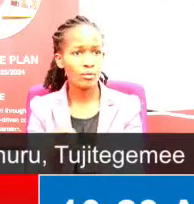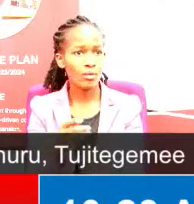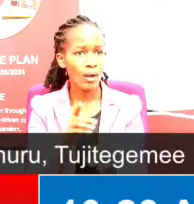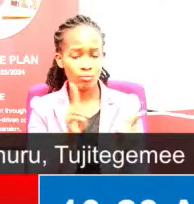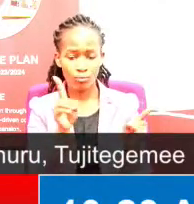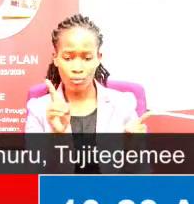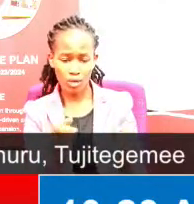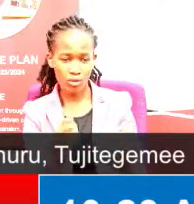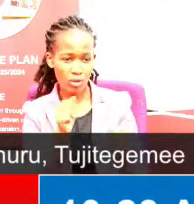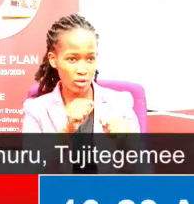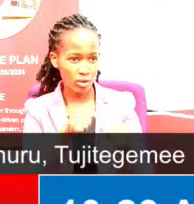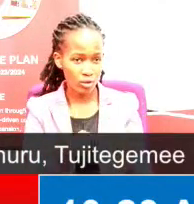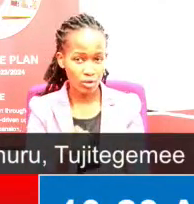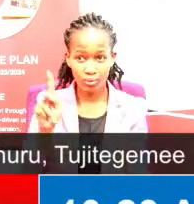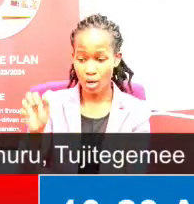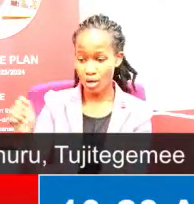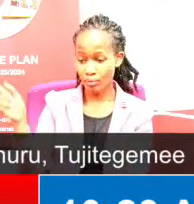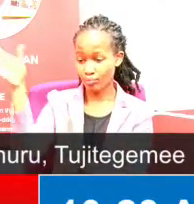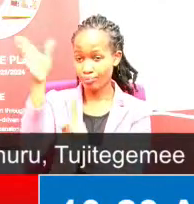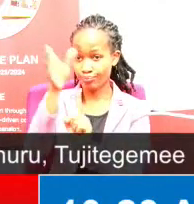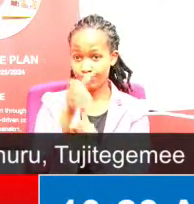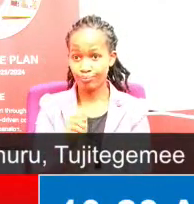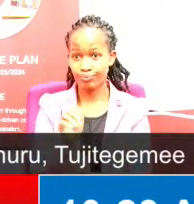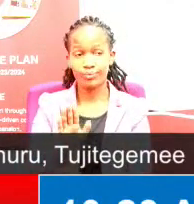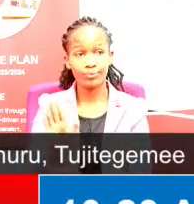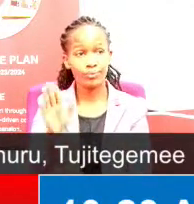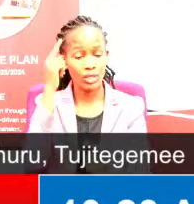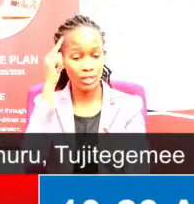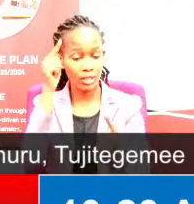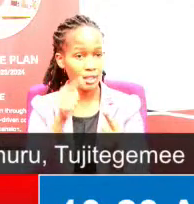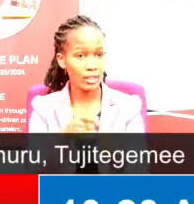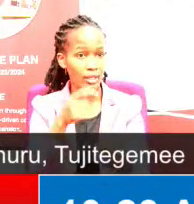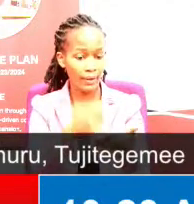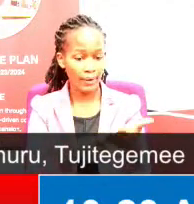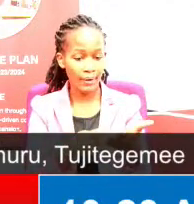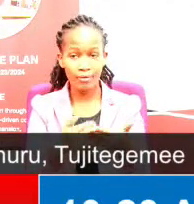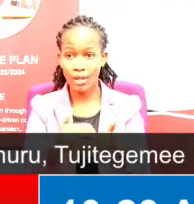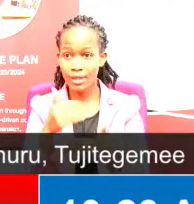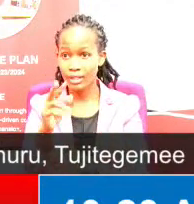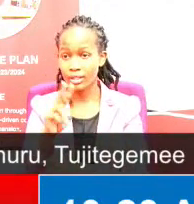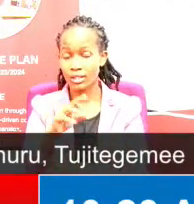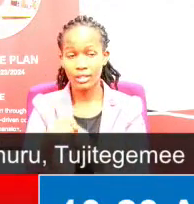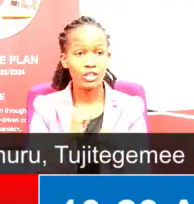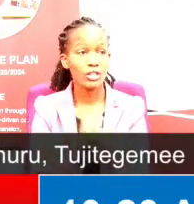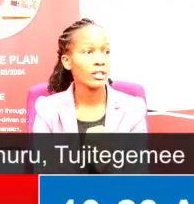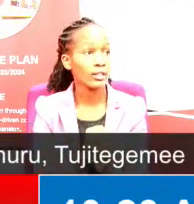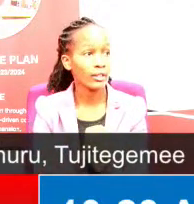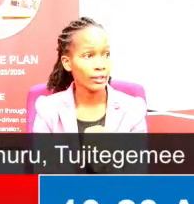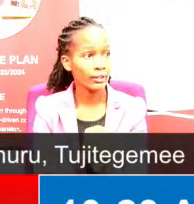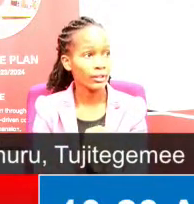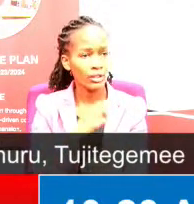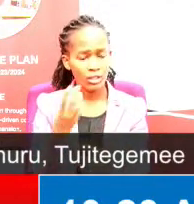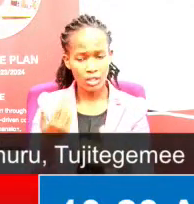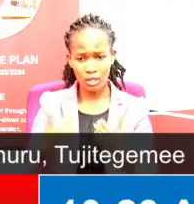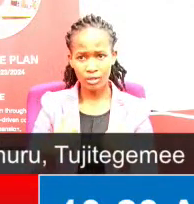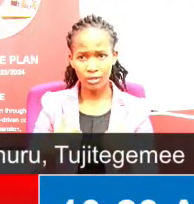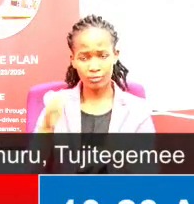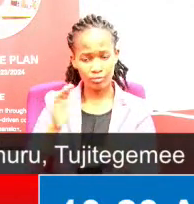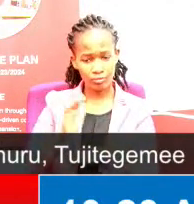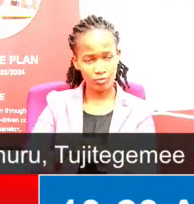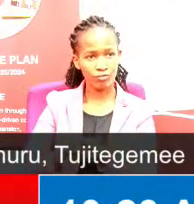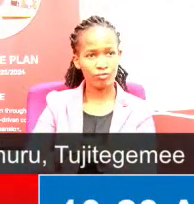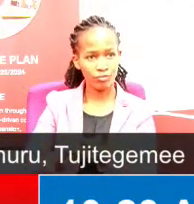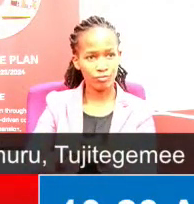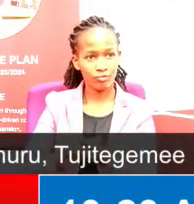designed to enable KRA achieve its tax targets over the next 3 years. We're going to have an exciting 2